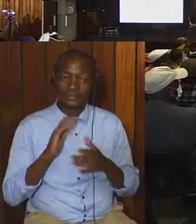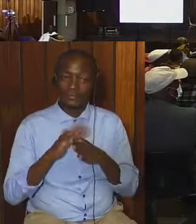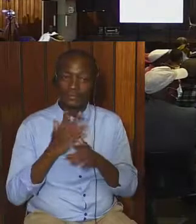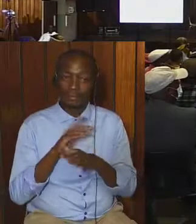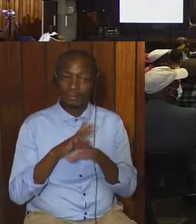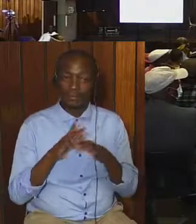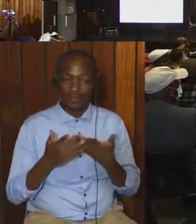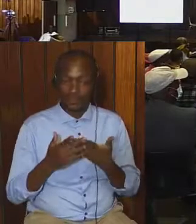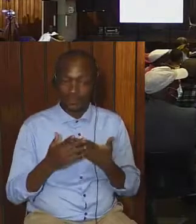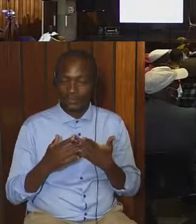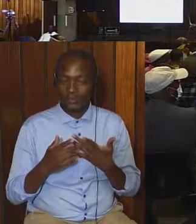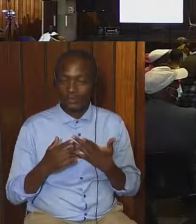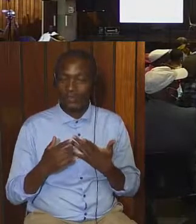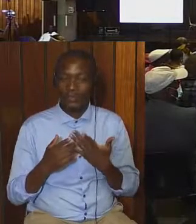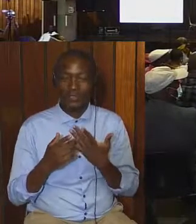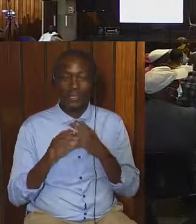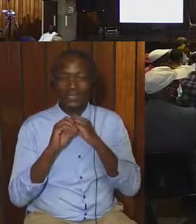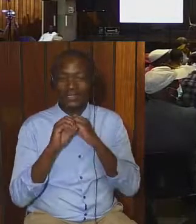we are dumb at Davidson.